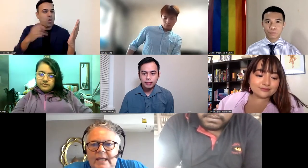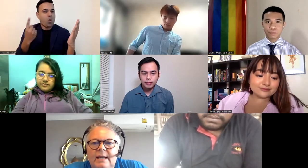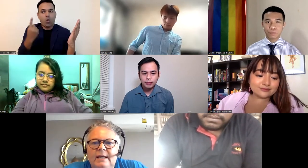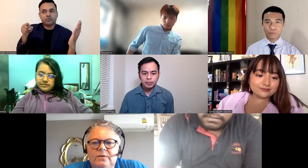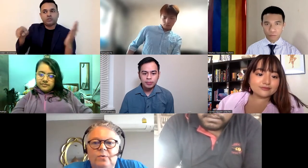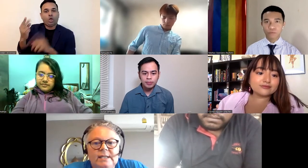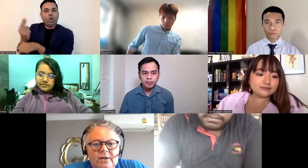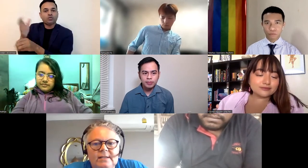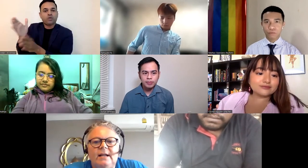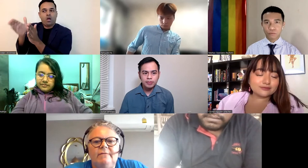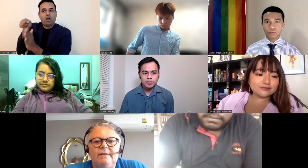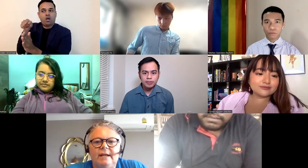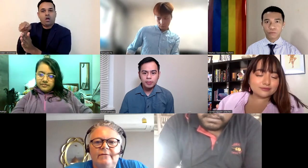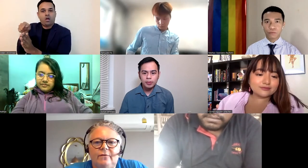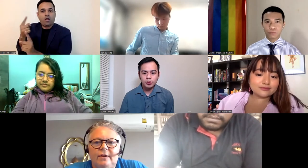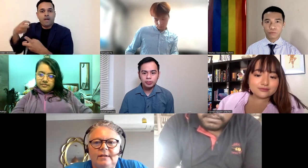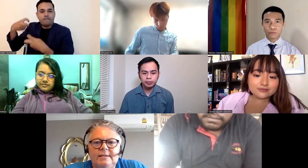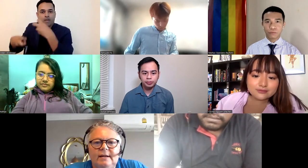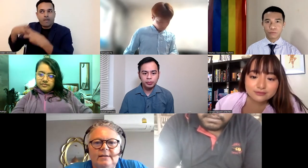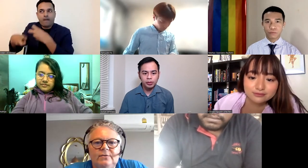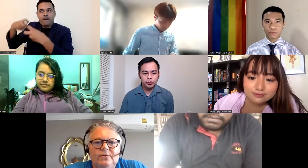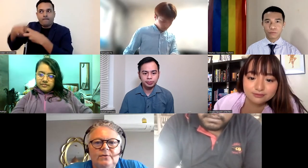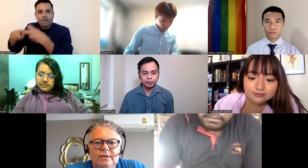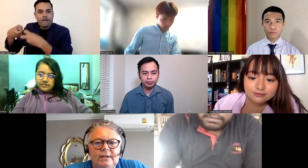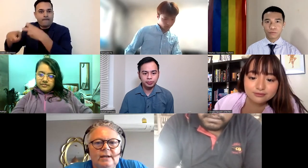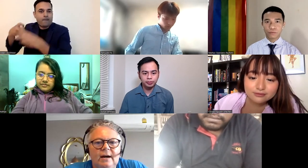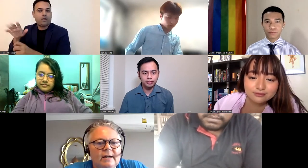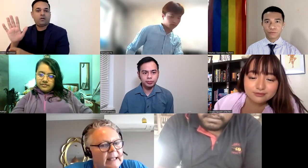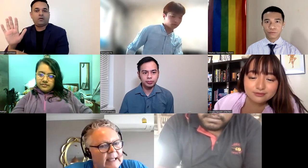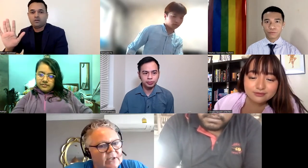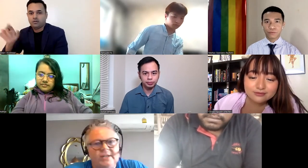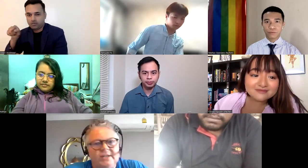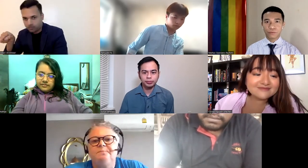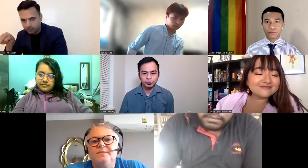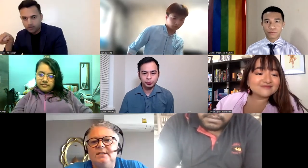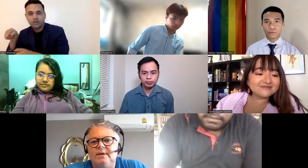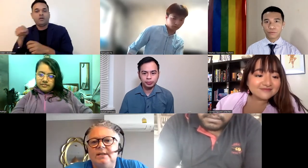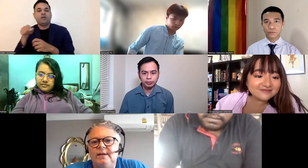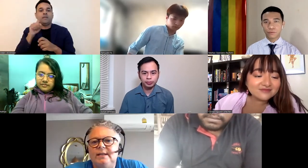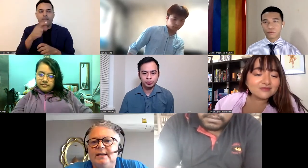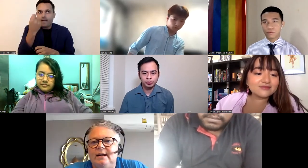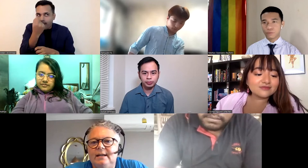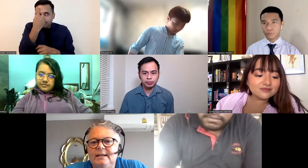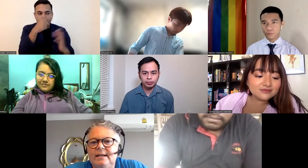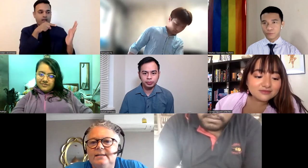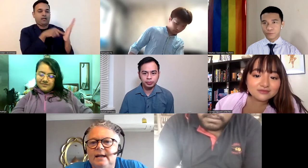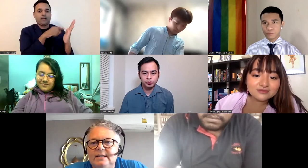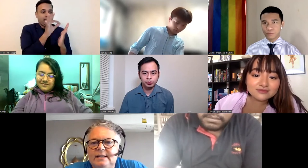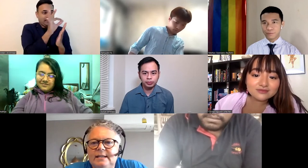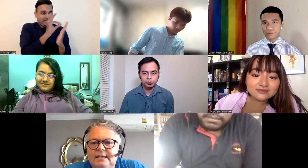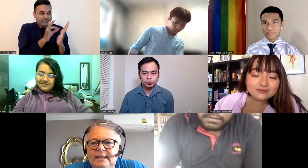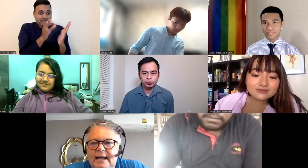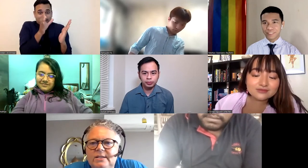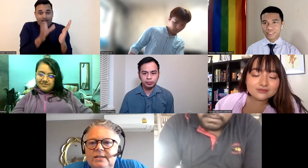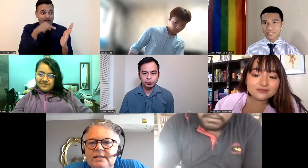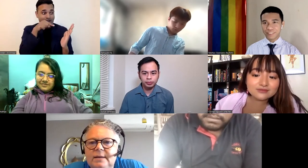me. So she herself therefore decided to study architecture. She's graduating in architecture and she